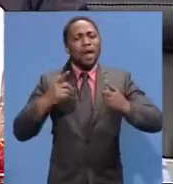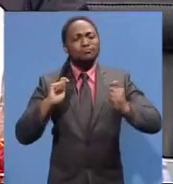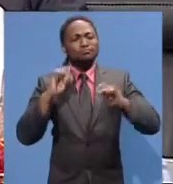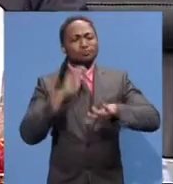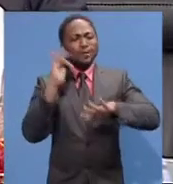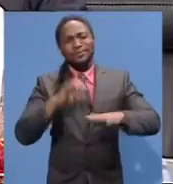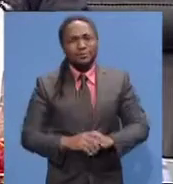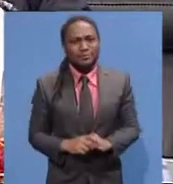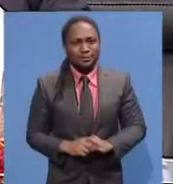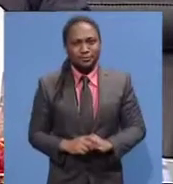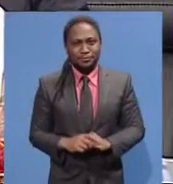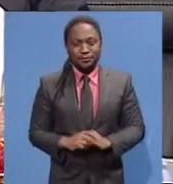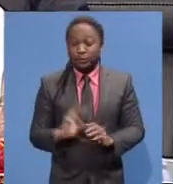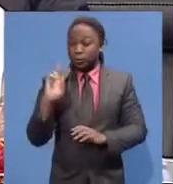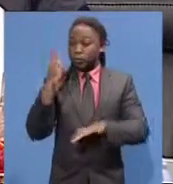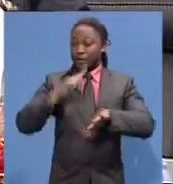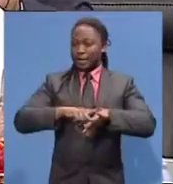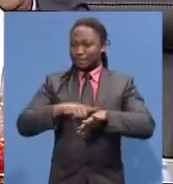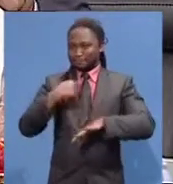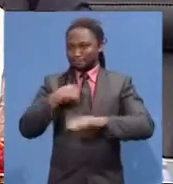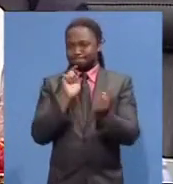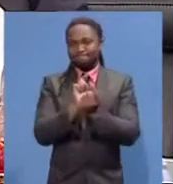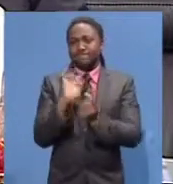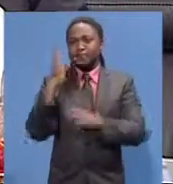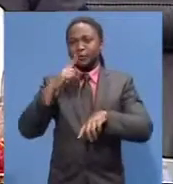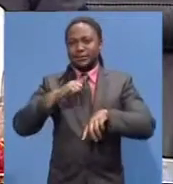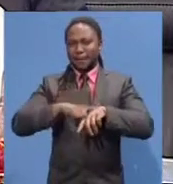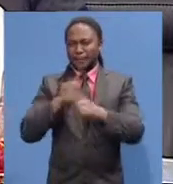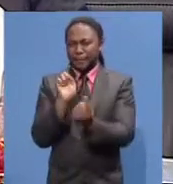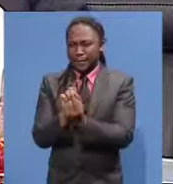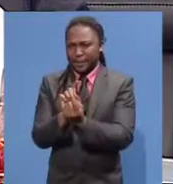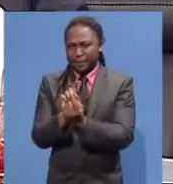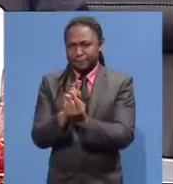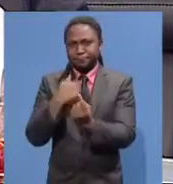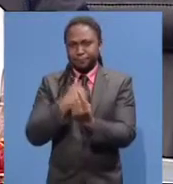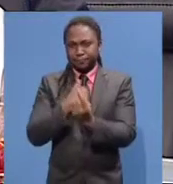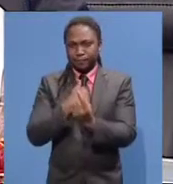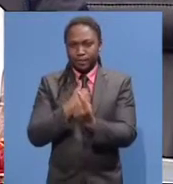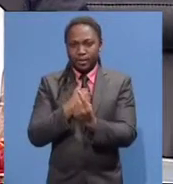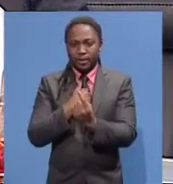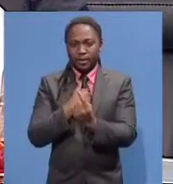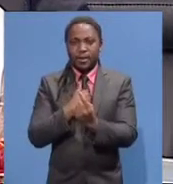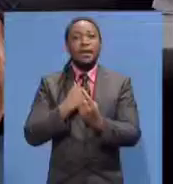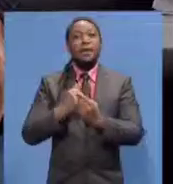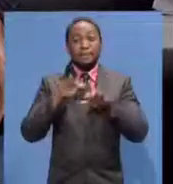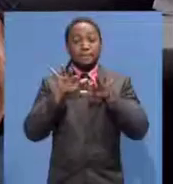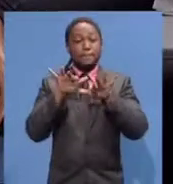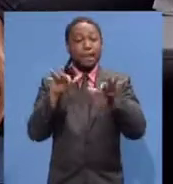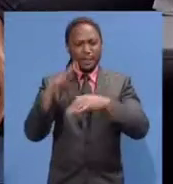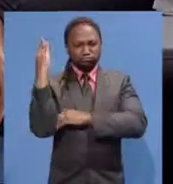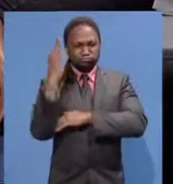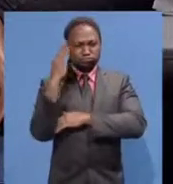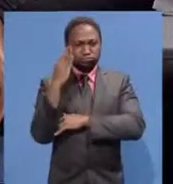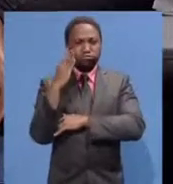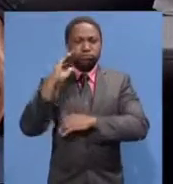him. I had the privilege to, twice. The second time I met him, I'd won the World Championship in public speaking. And as was